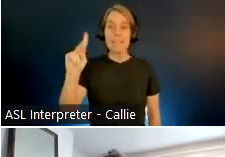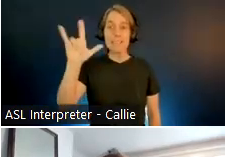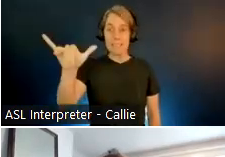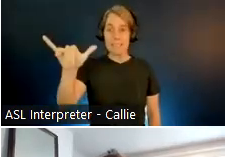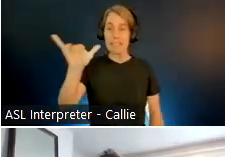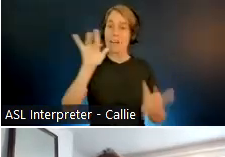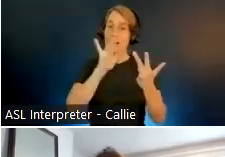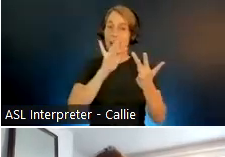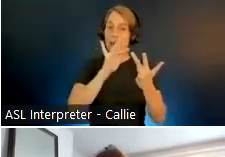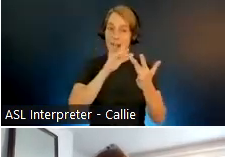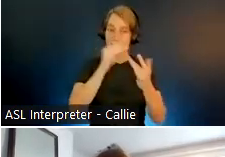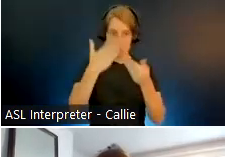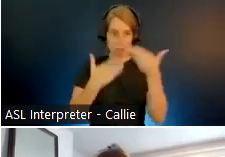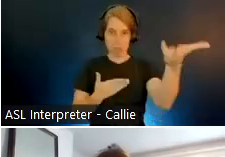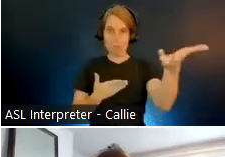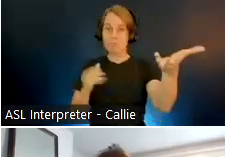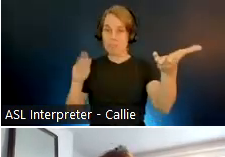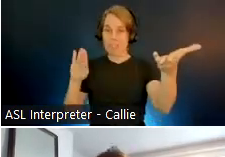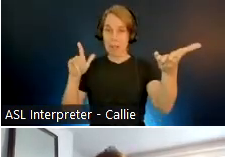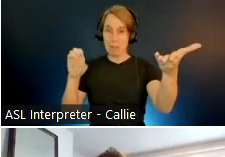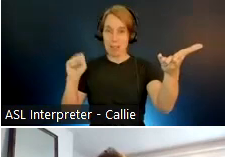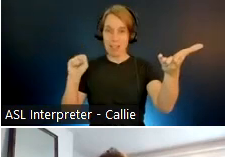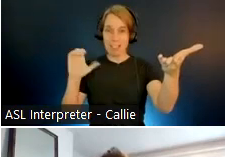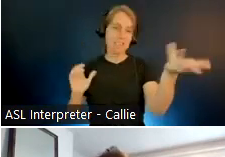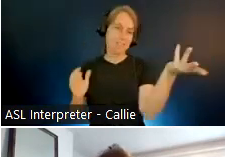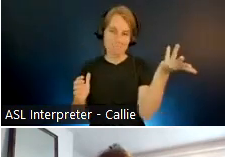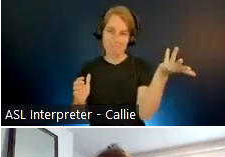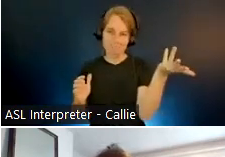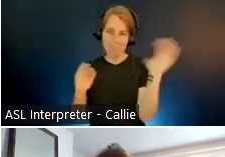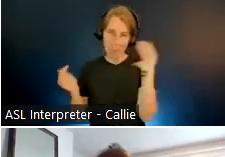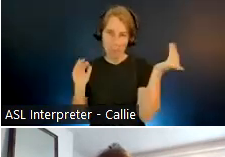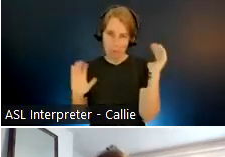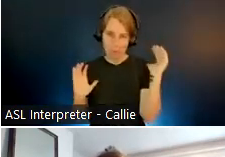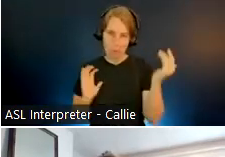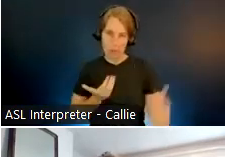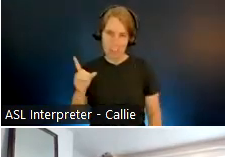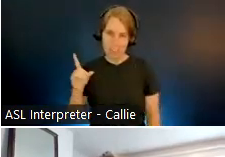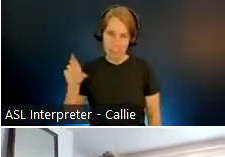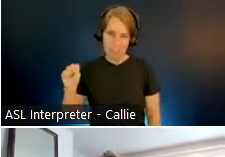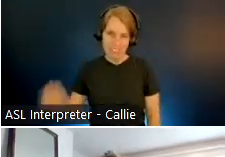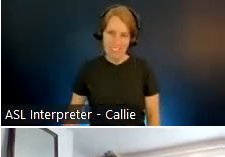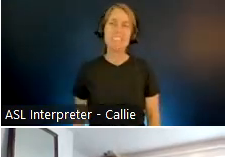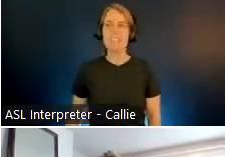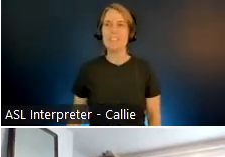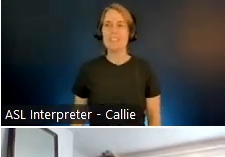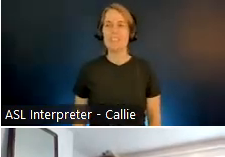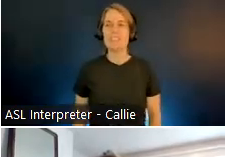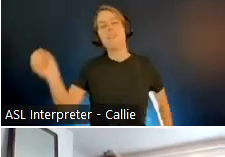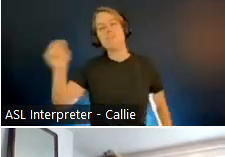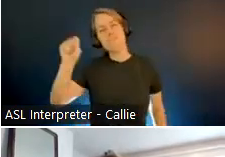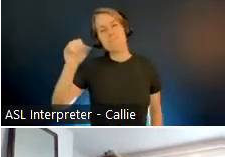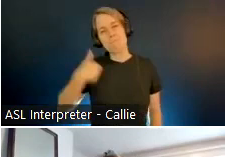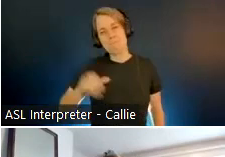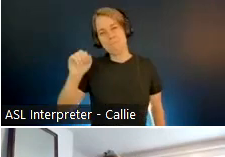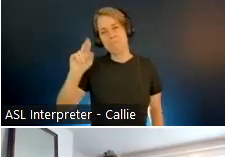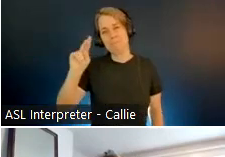can introduce. It looks about like ours. Yes. So again, my name is Sandy Jordan. I'm